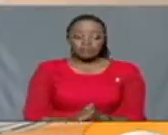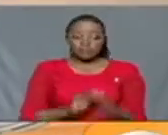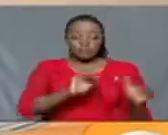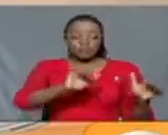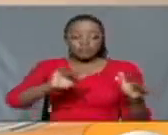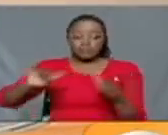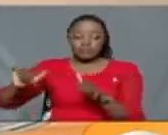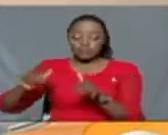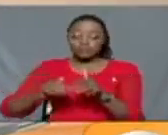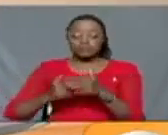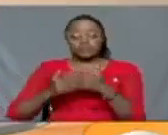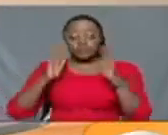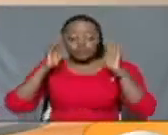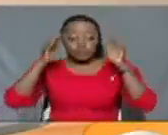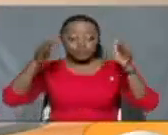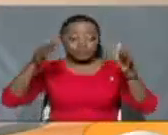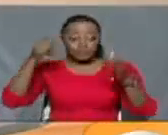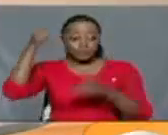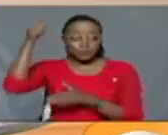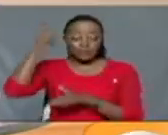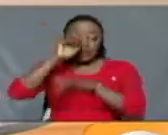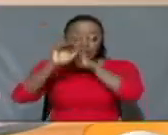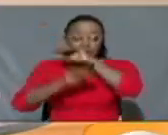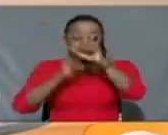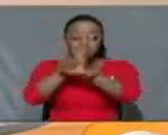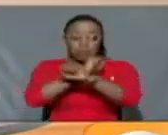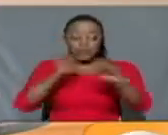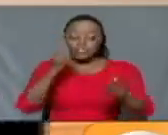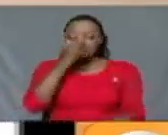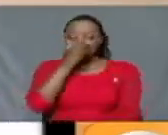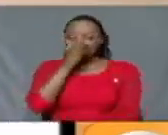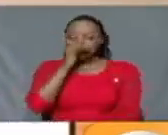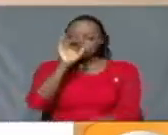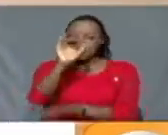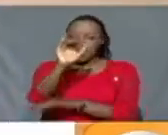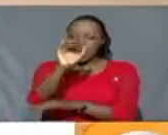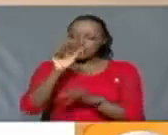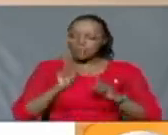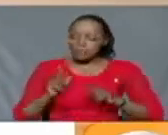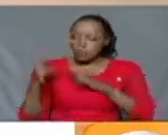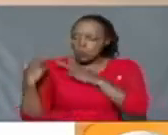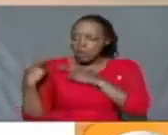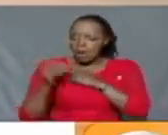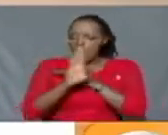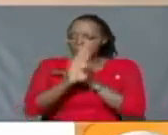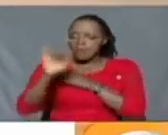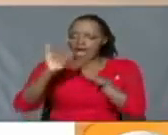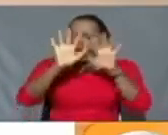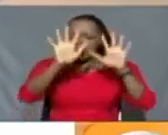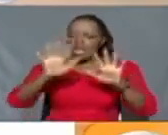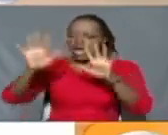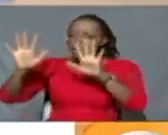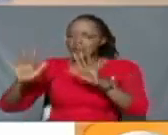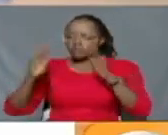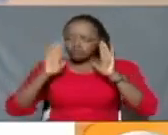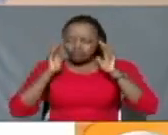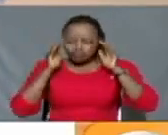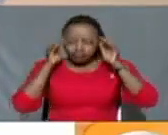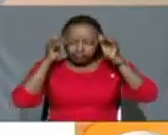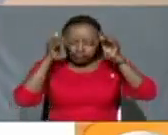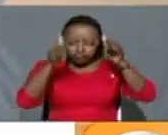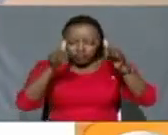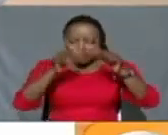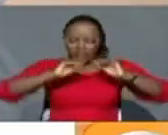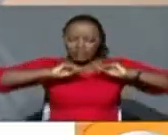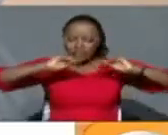All right, we're going to go on to politics news now. And Deputy President William Ruto is asking conveyors of the BBI rallies to concentrate on